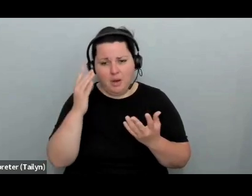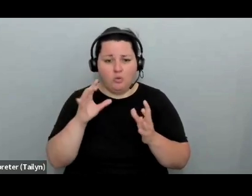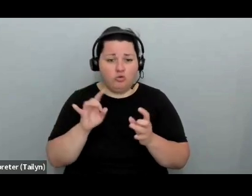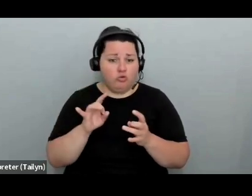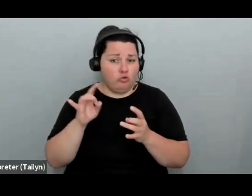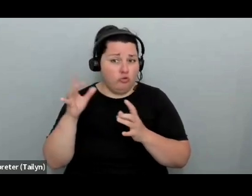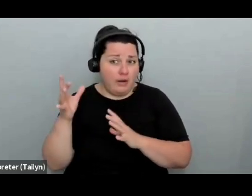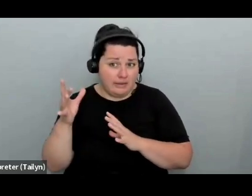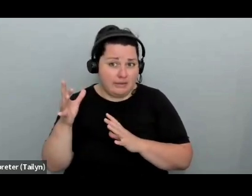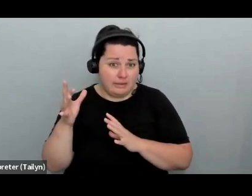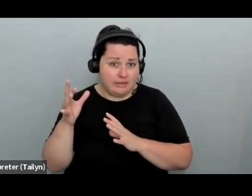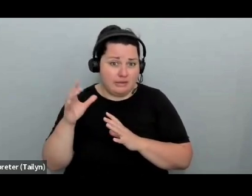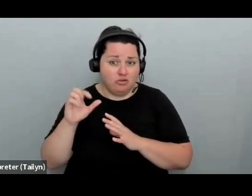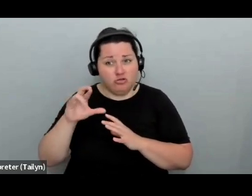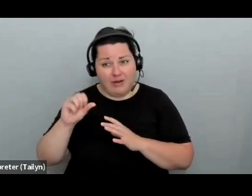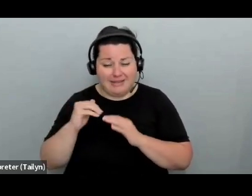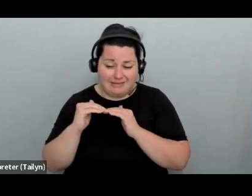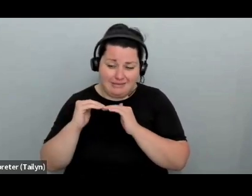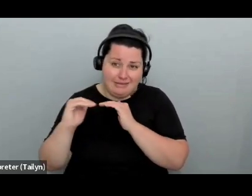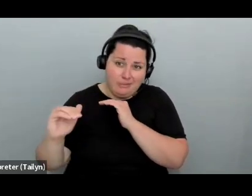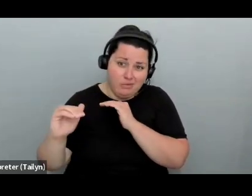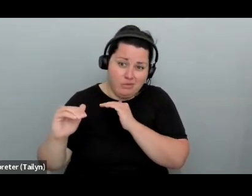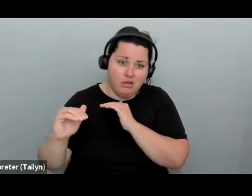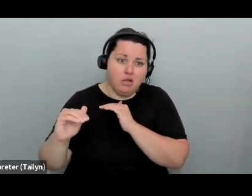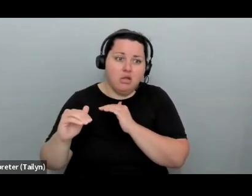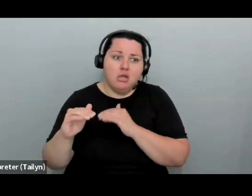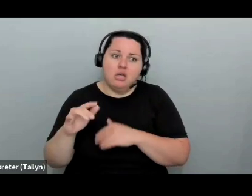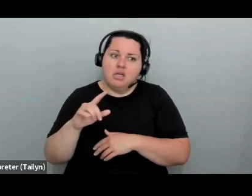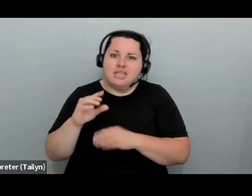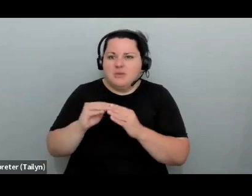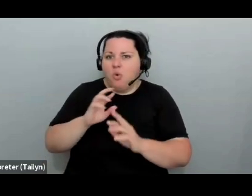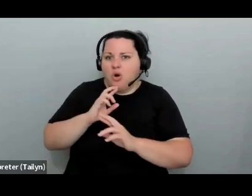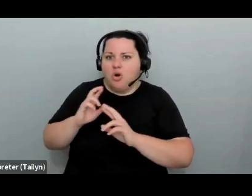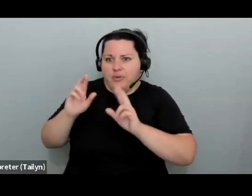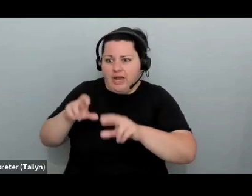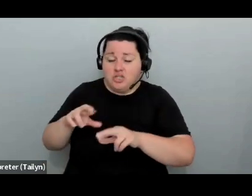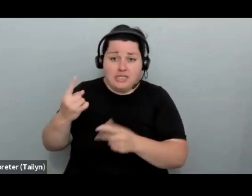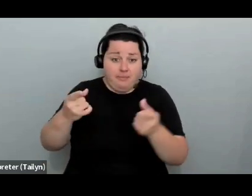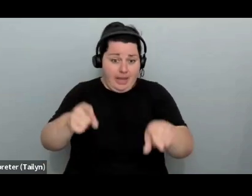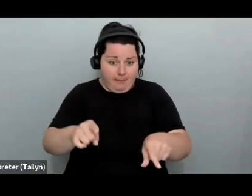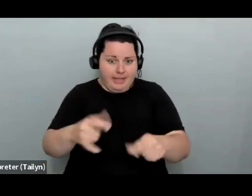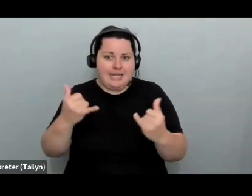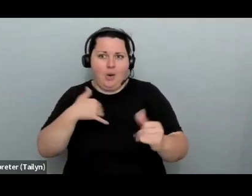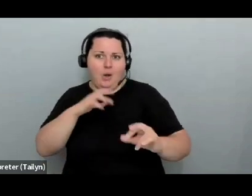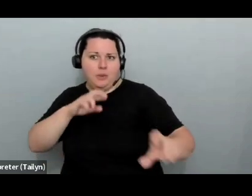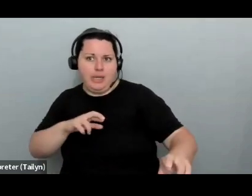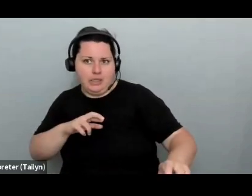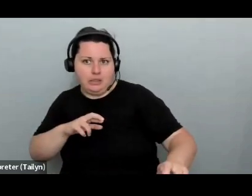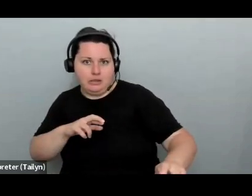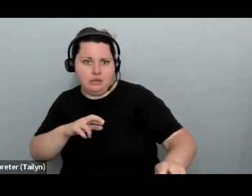crisis stabilization, it really is reactive. It is something happened, there was